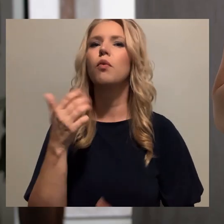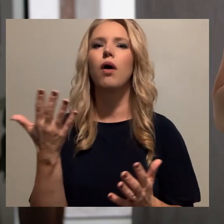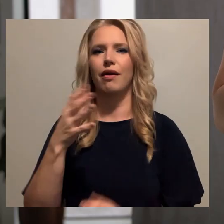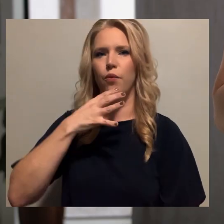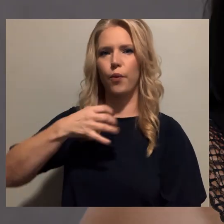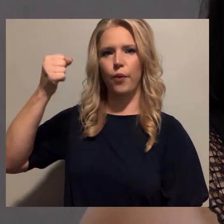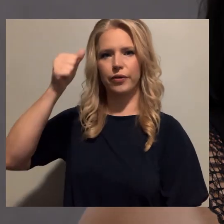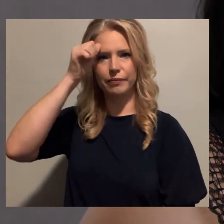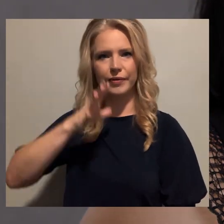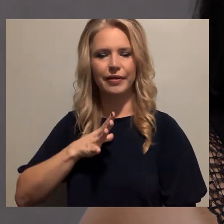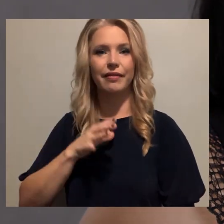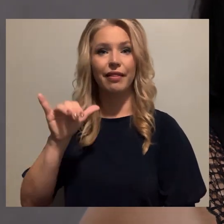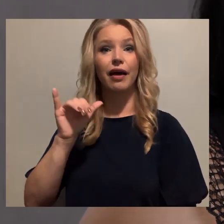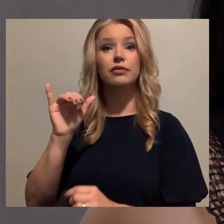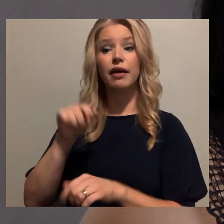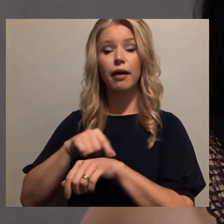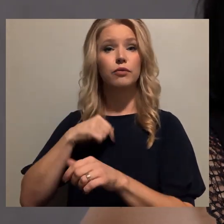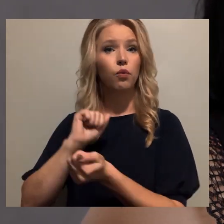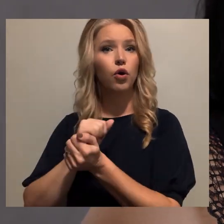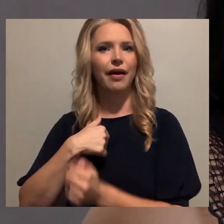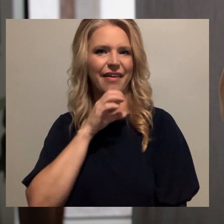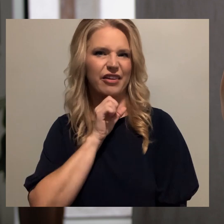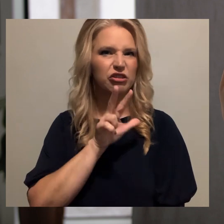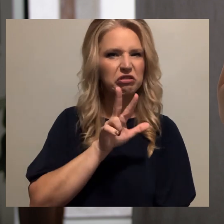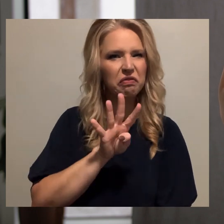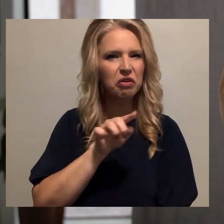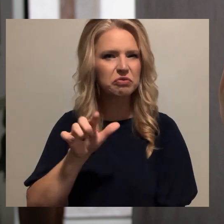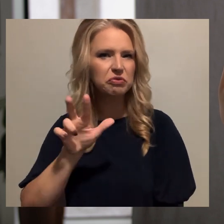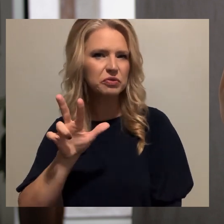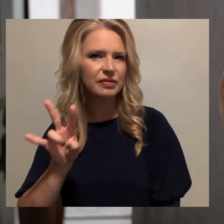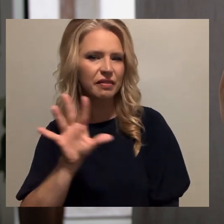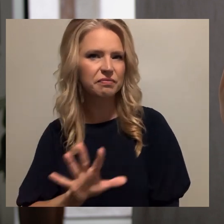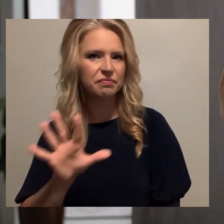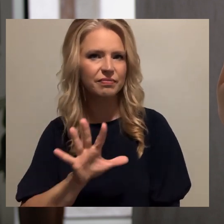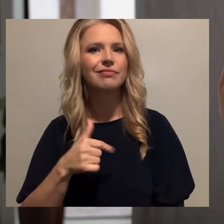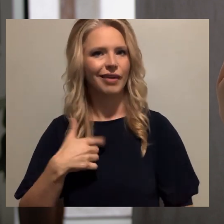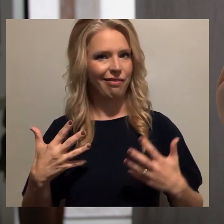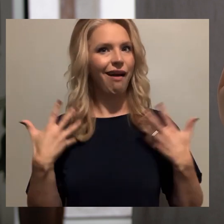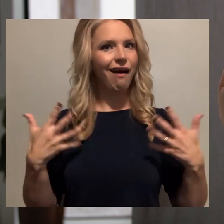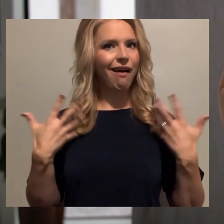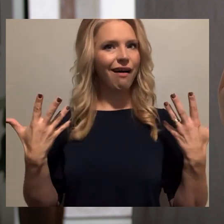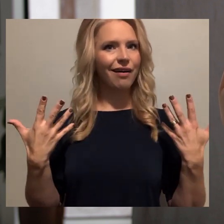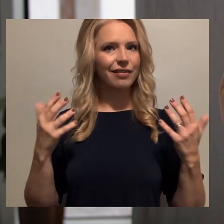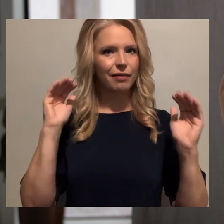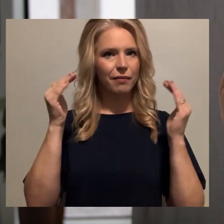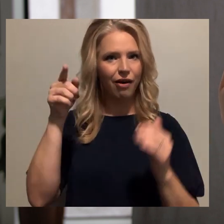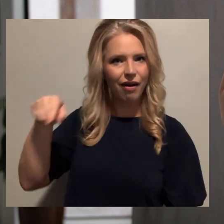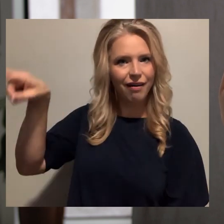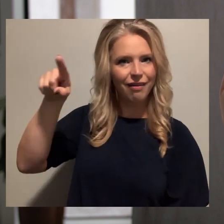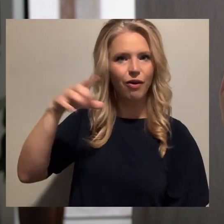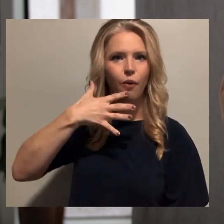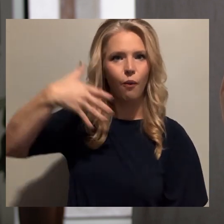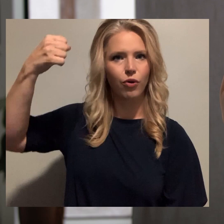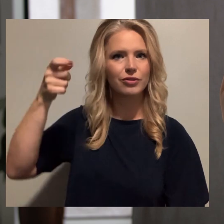older men. When I was doing that job, I was probably 34, 36. That's a lot younger than some of the directors of production I was working with who are in their